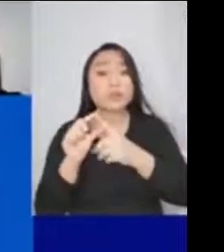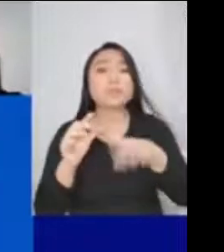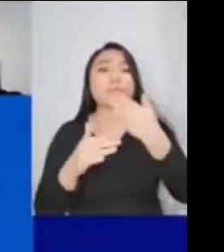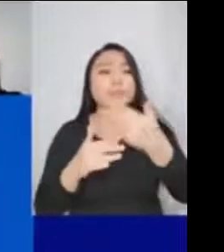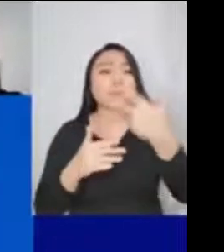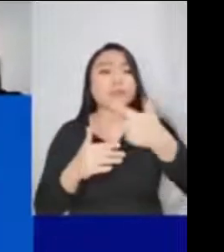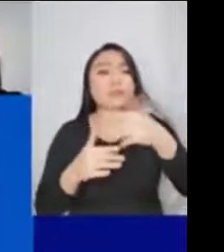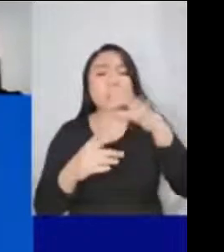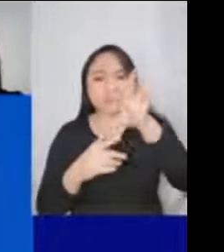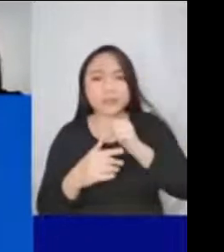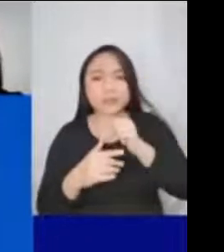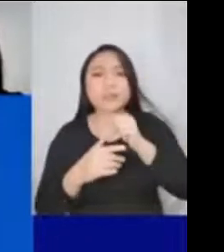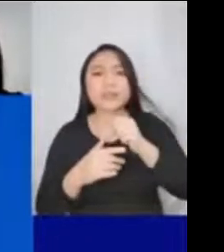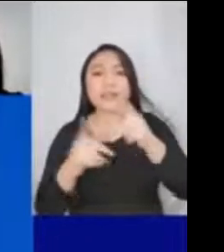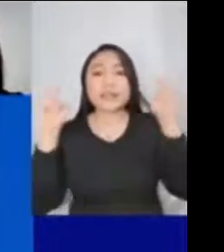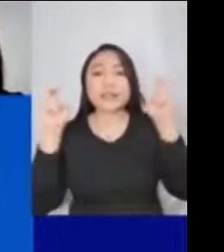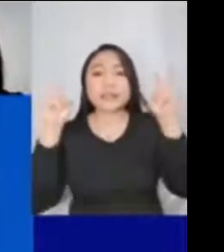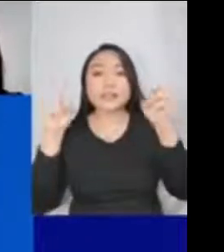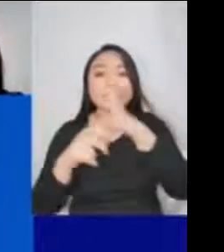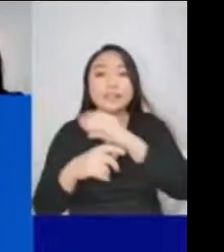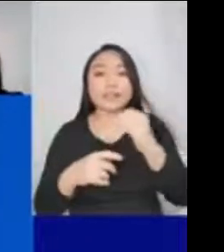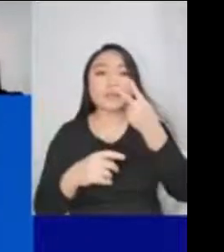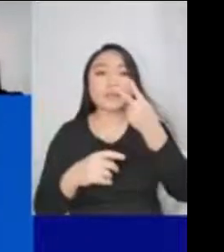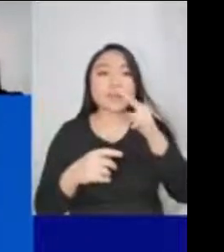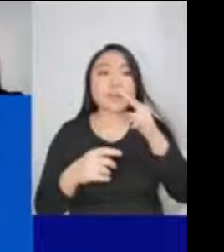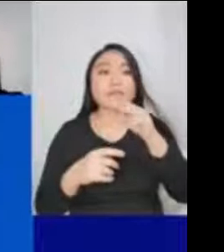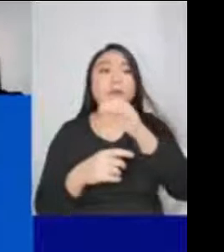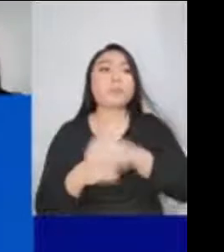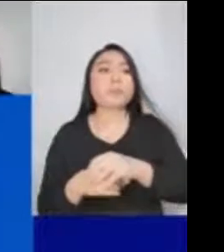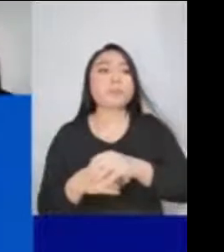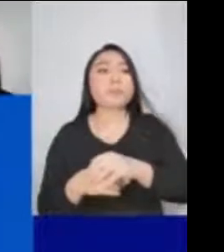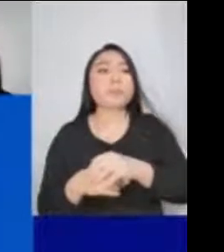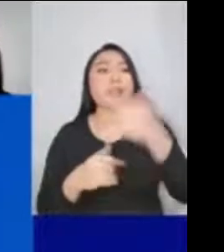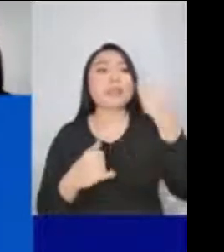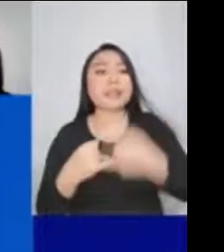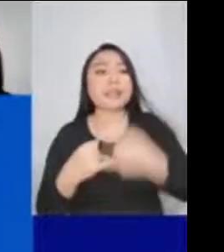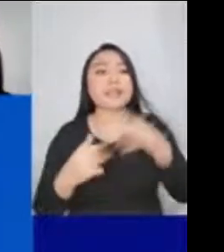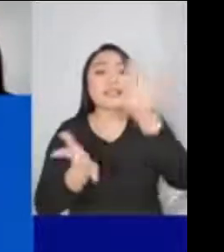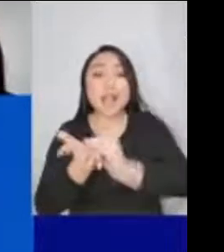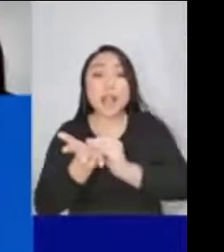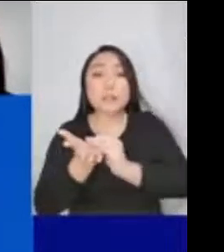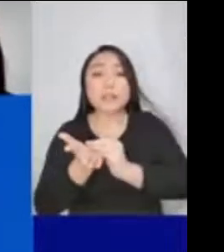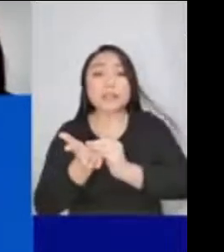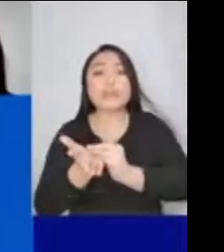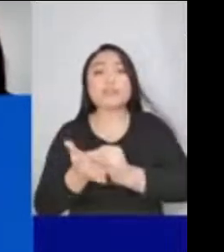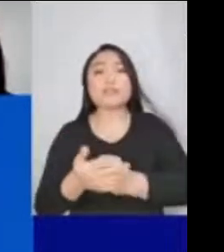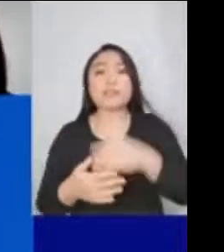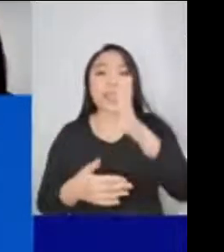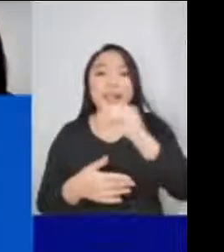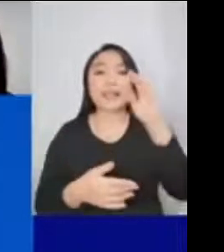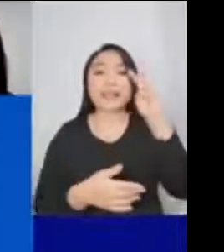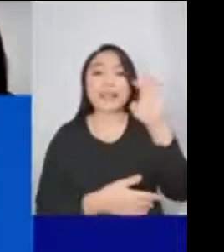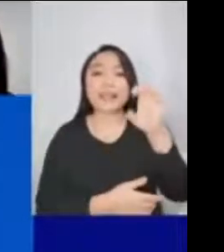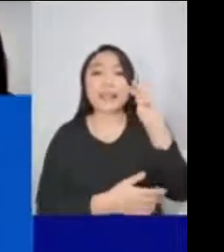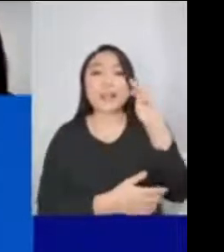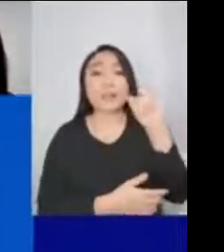Search. Third, select the title of your choice and the material should be located at STII. And then last, copy the